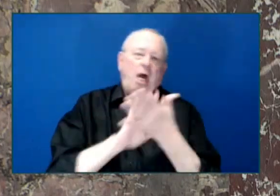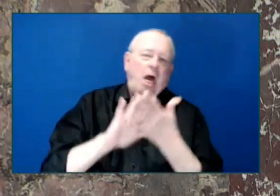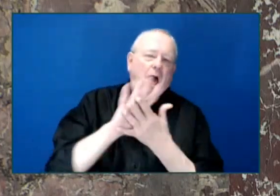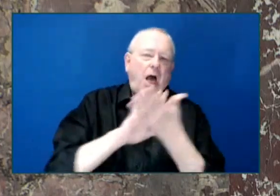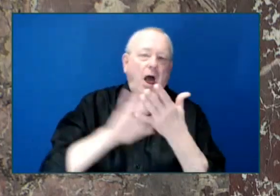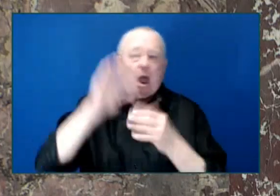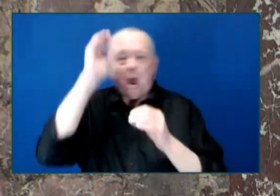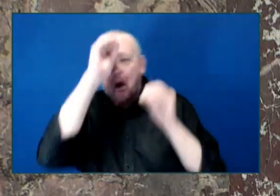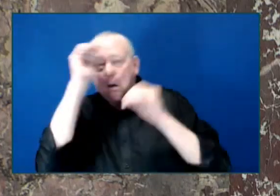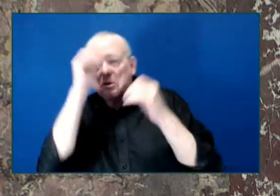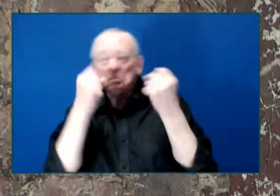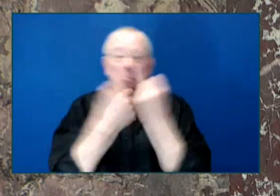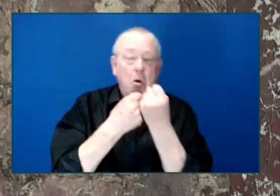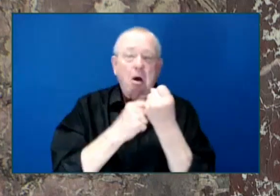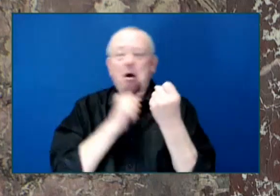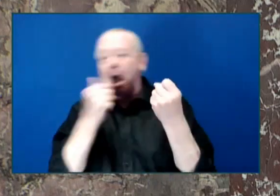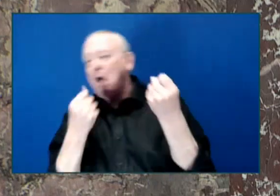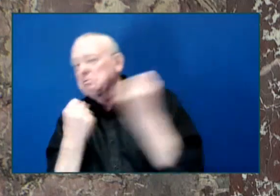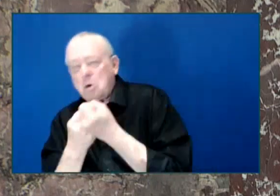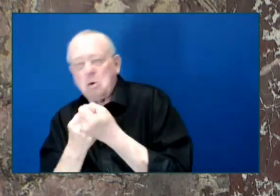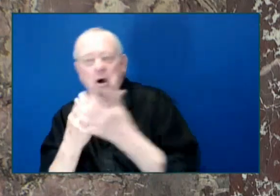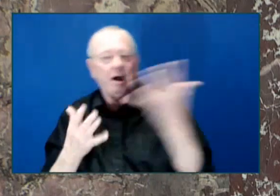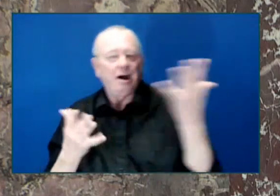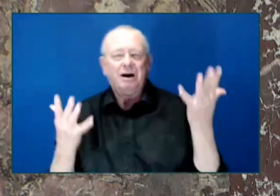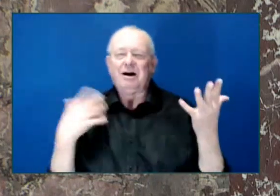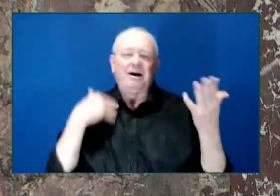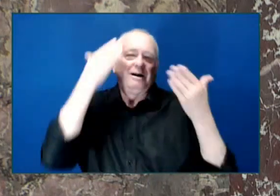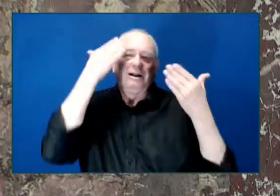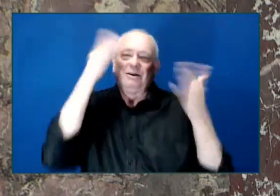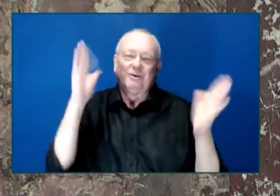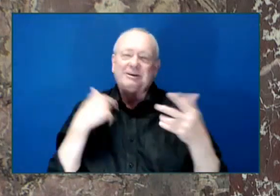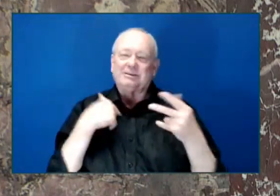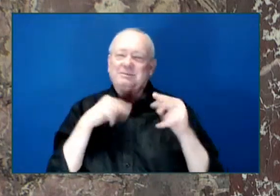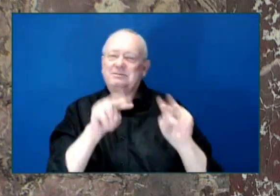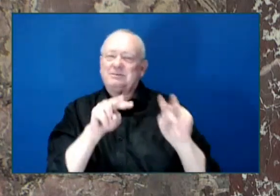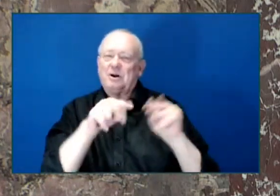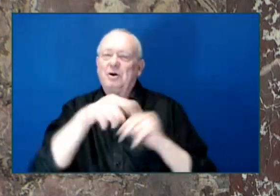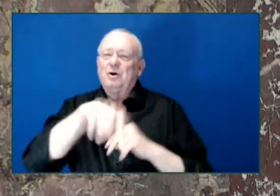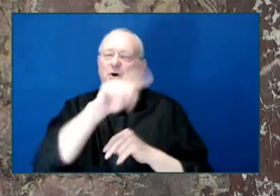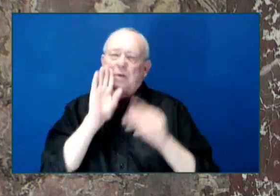look forward to them developing their policies so we can have a real debate in this place.